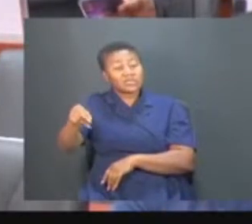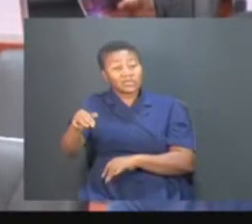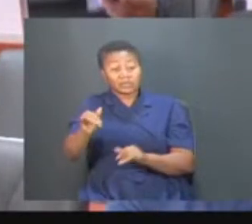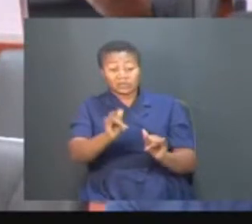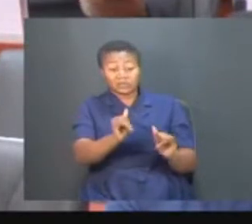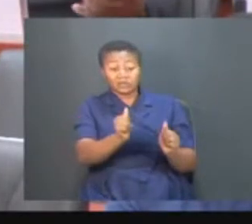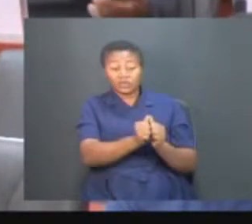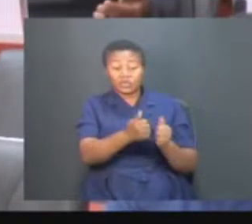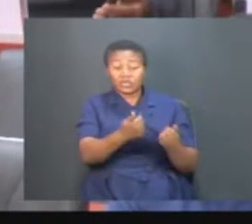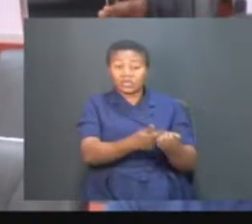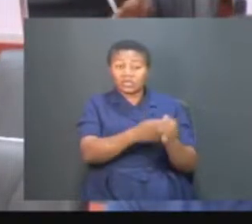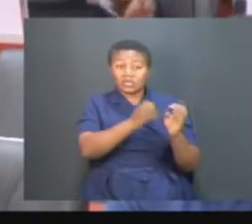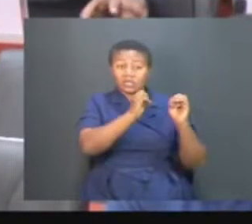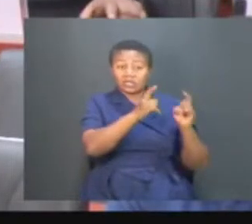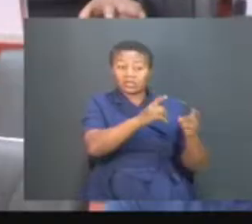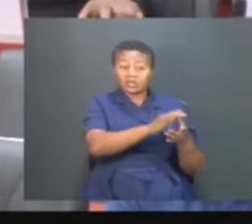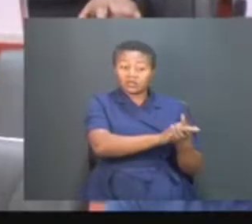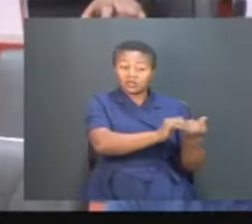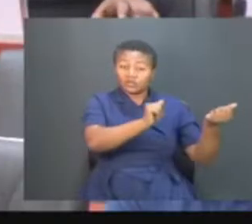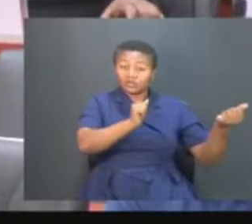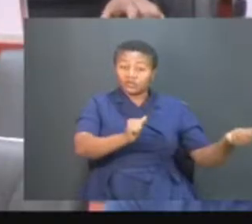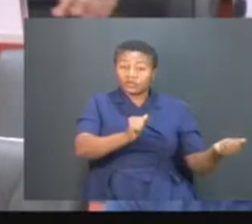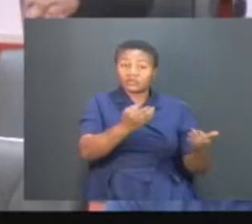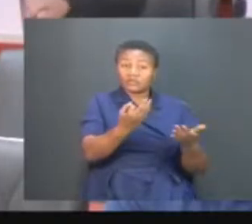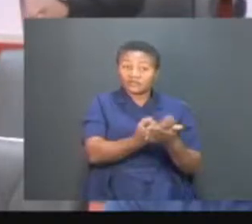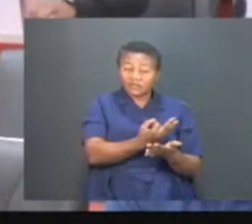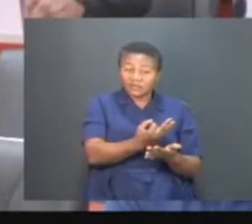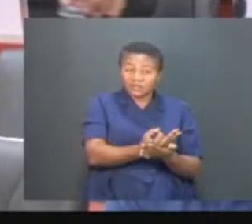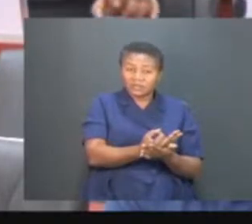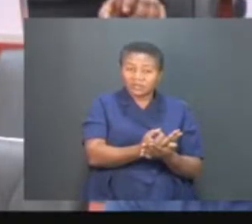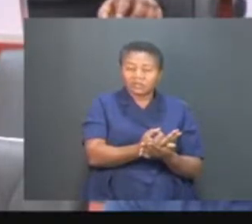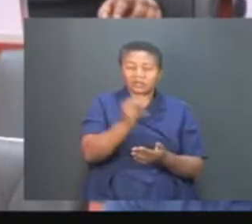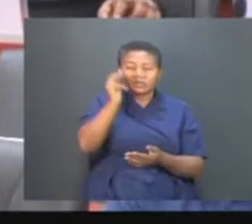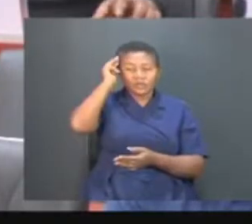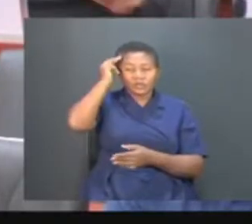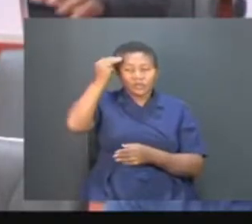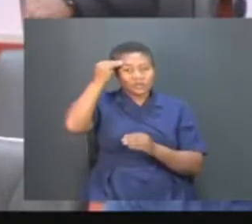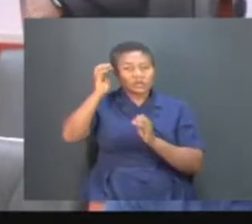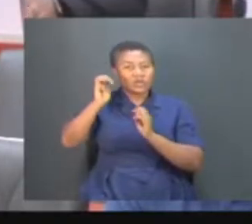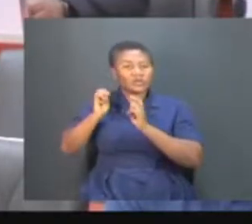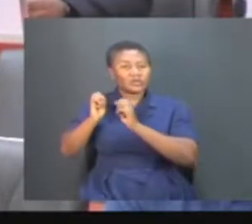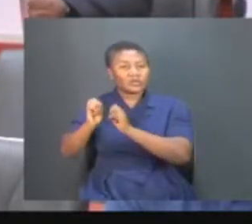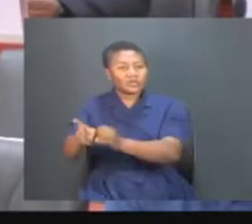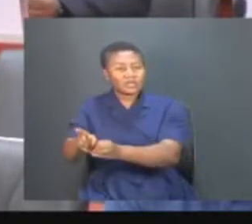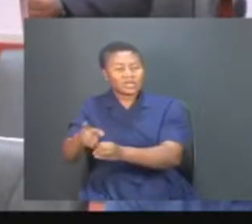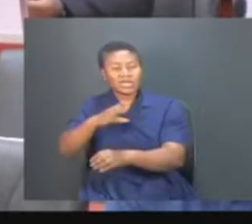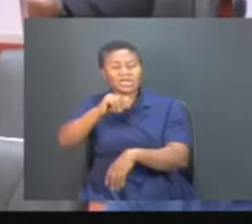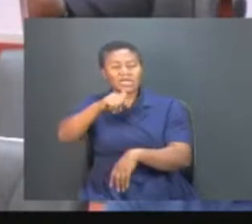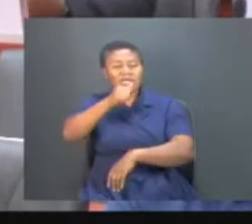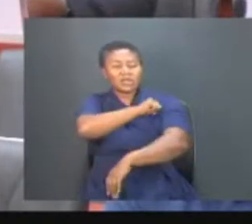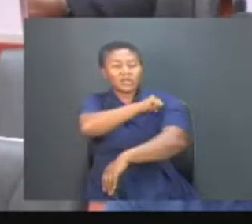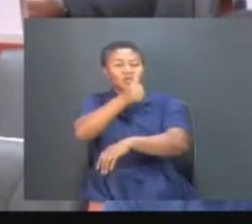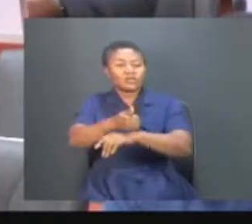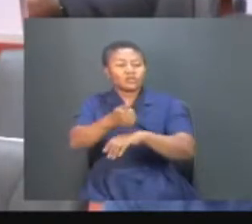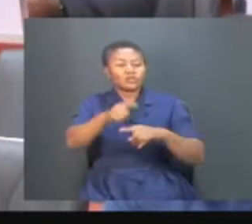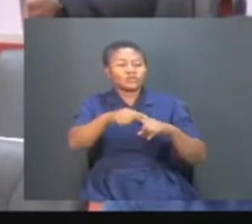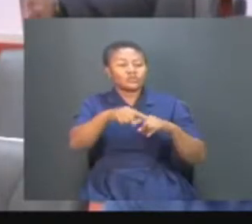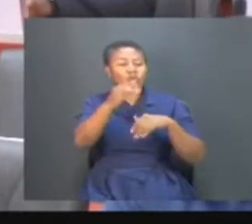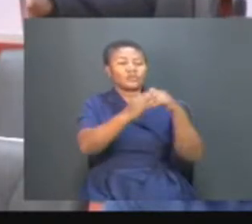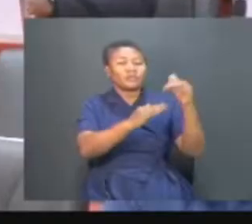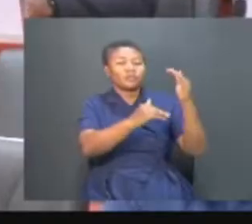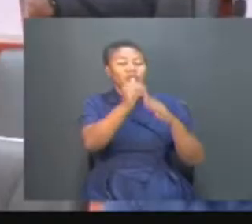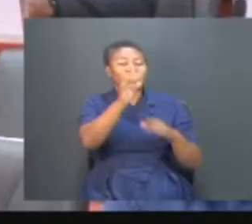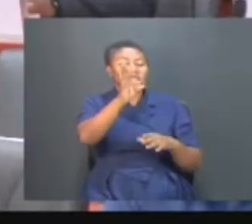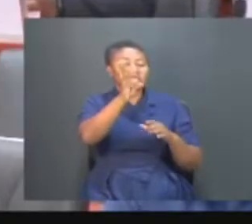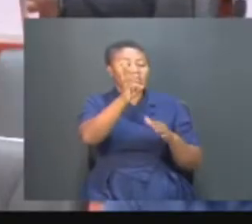Fund, Ministry of Education, and yet set up development authorities to build 6 unique classrooms. When Adaklu Assembly